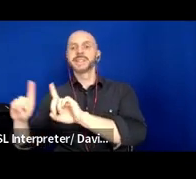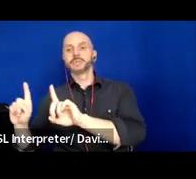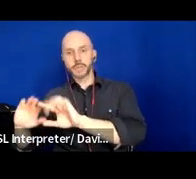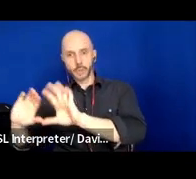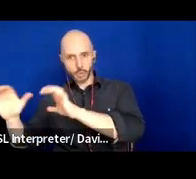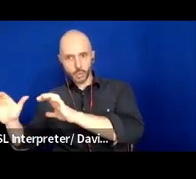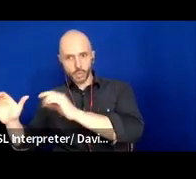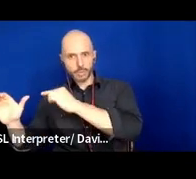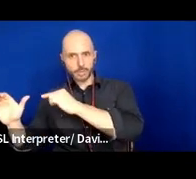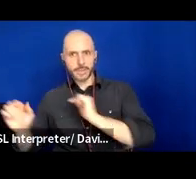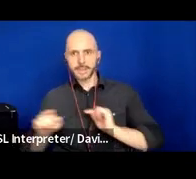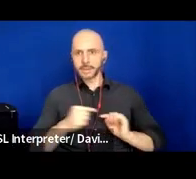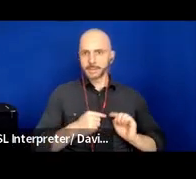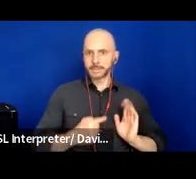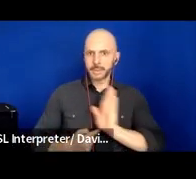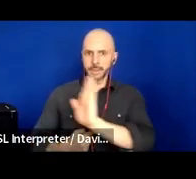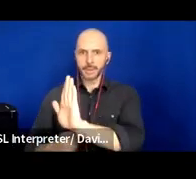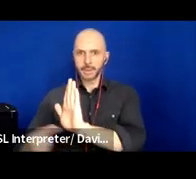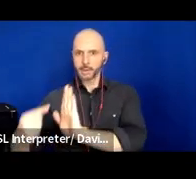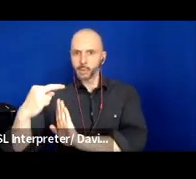And so, and I see, thank you, Sarah,